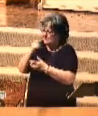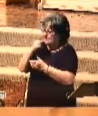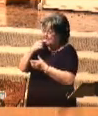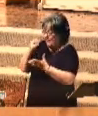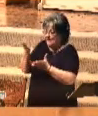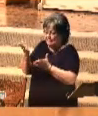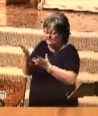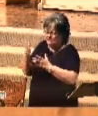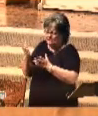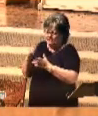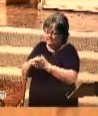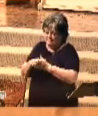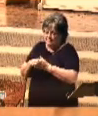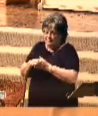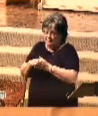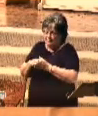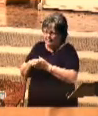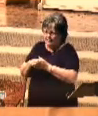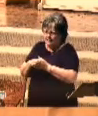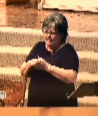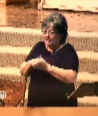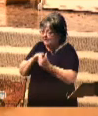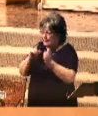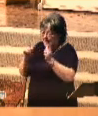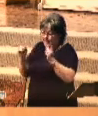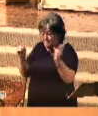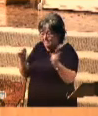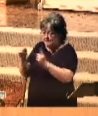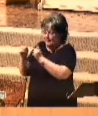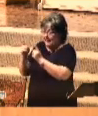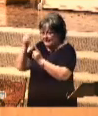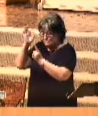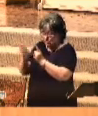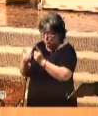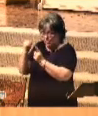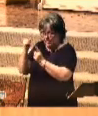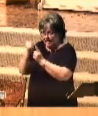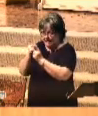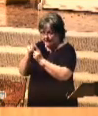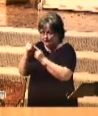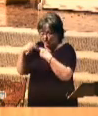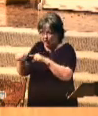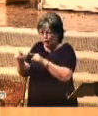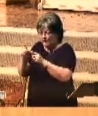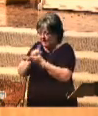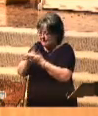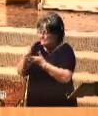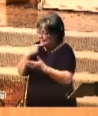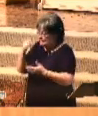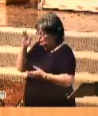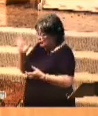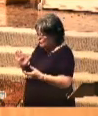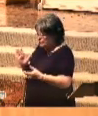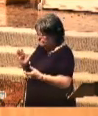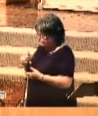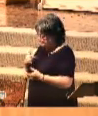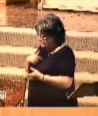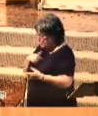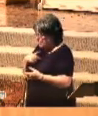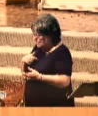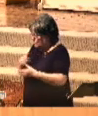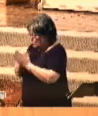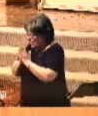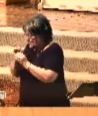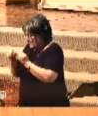least. And he came to the pastor one day during the week. And he said, "Preacher, I really wish you'd pray with me